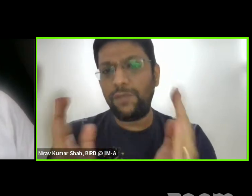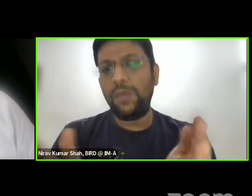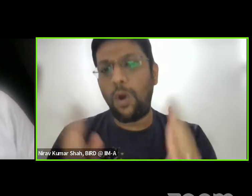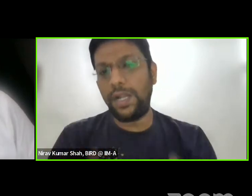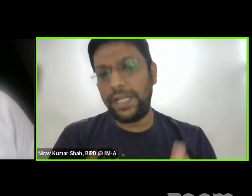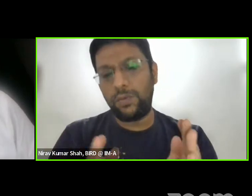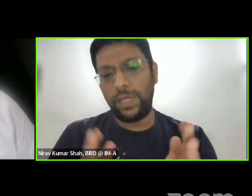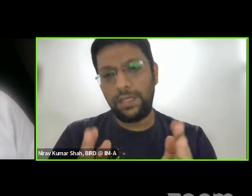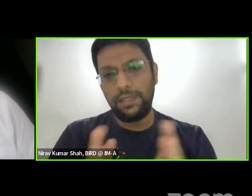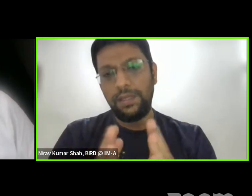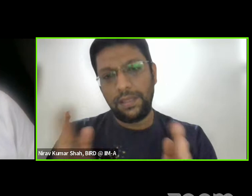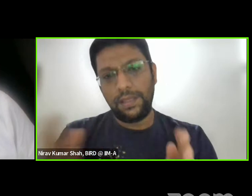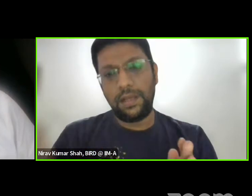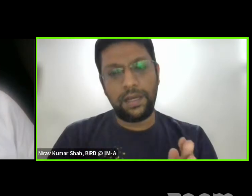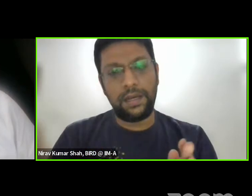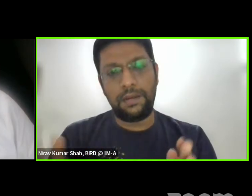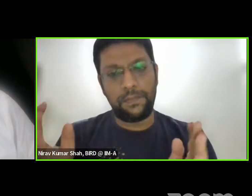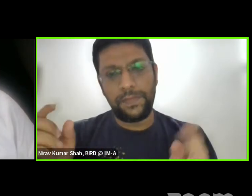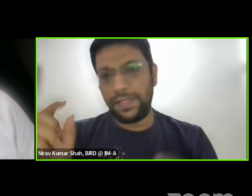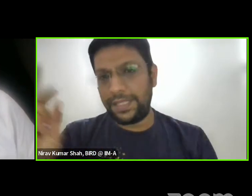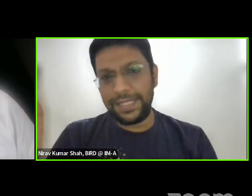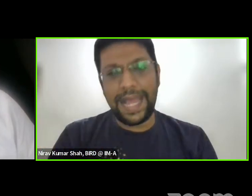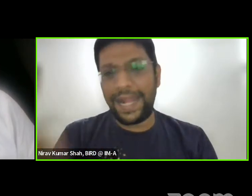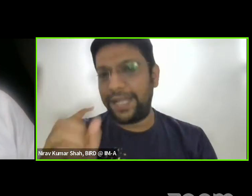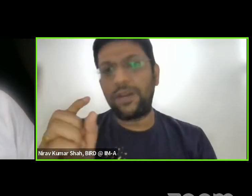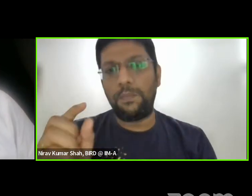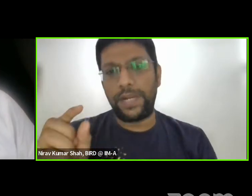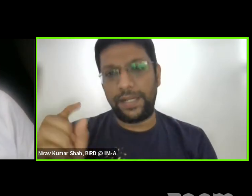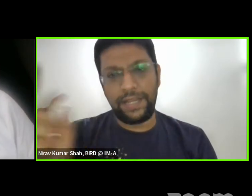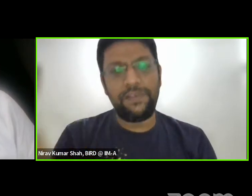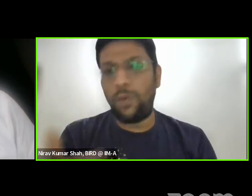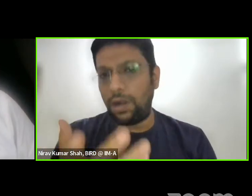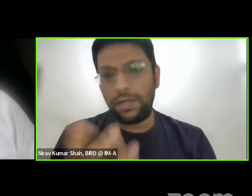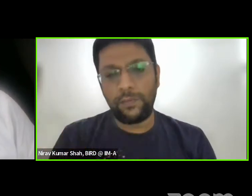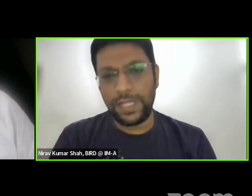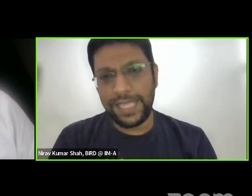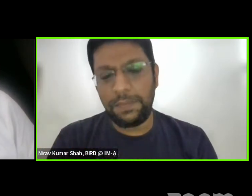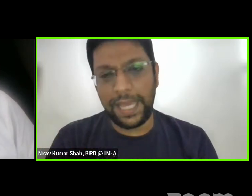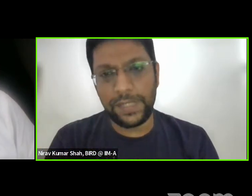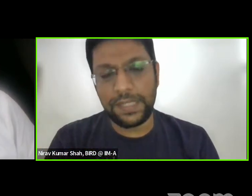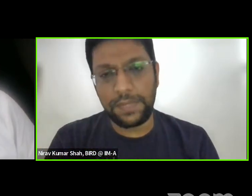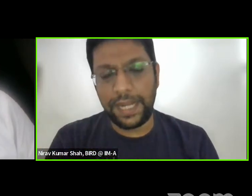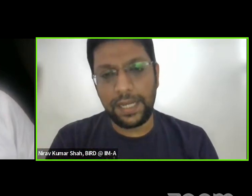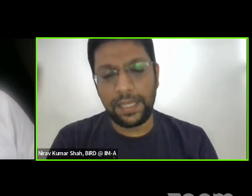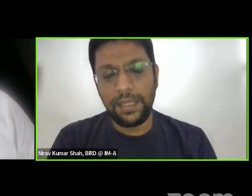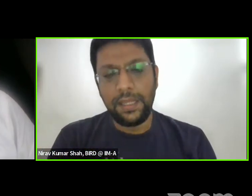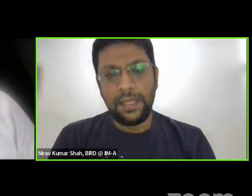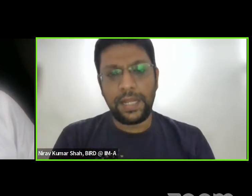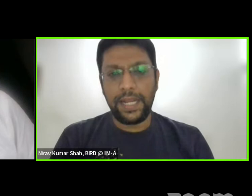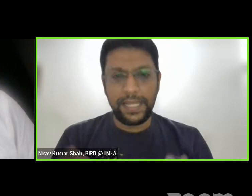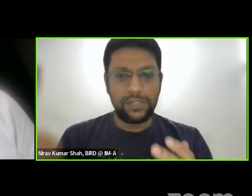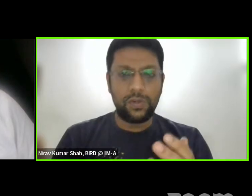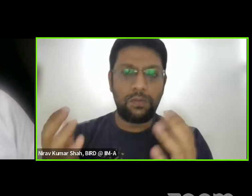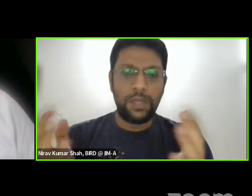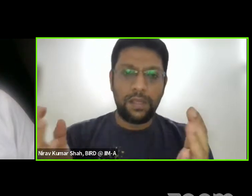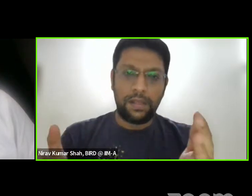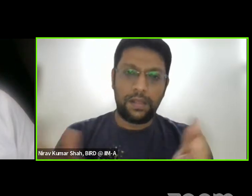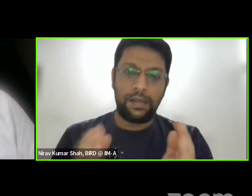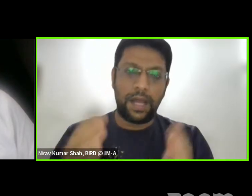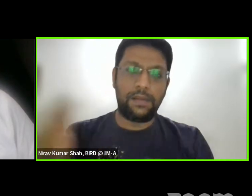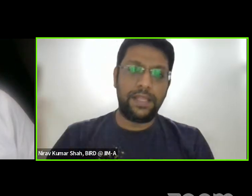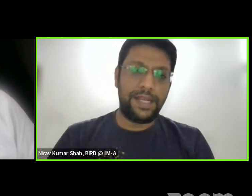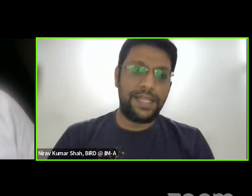they said we want it with this added component that we want with same language subtitling, right? And